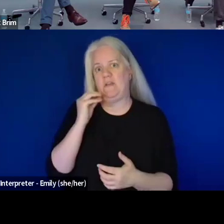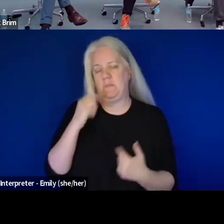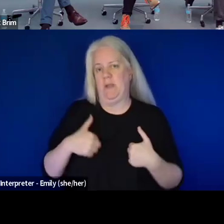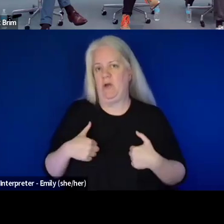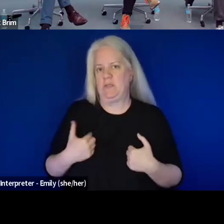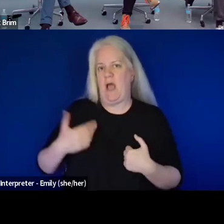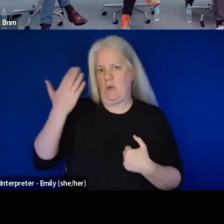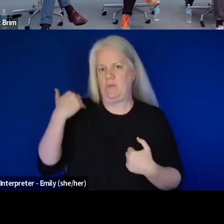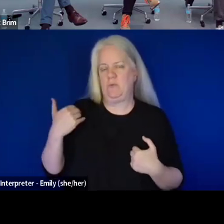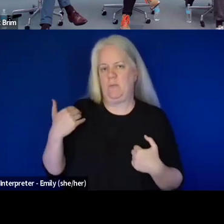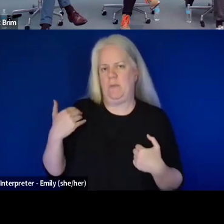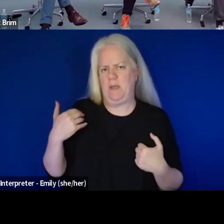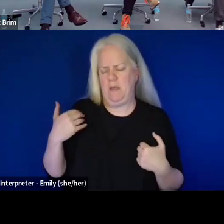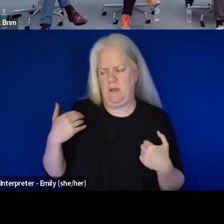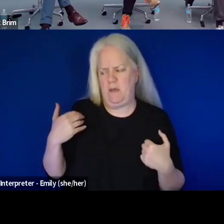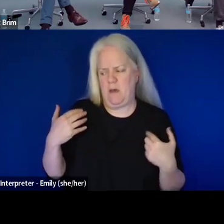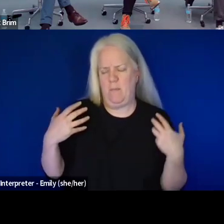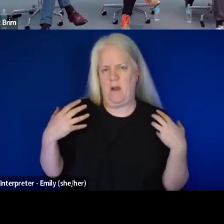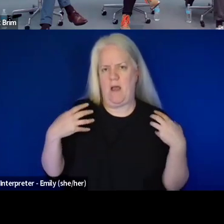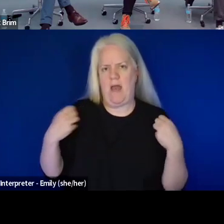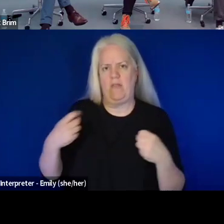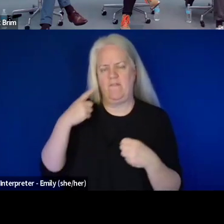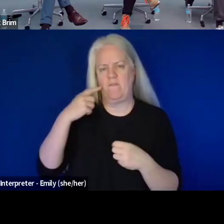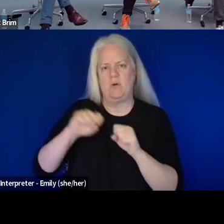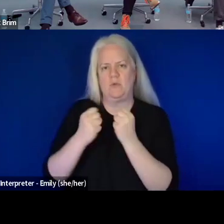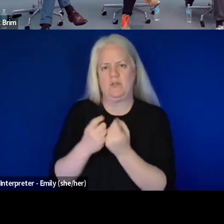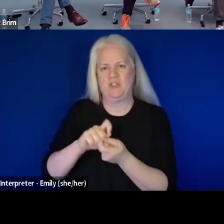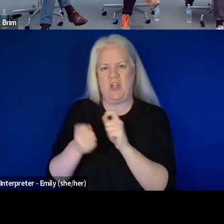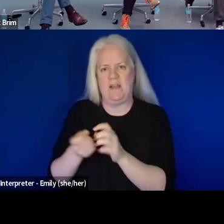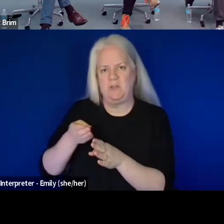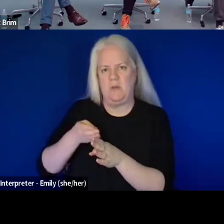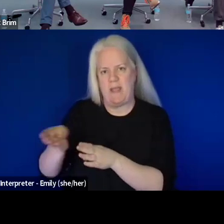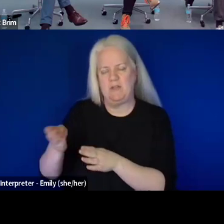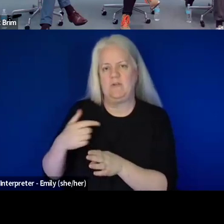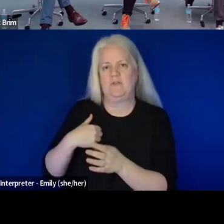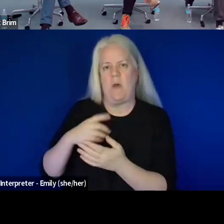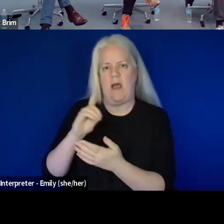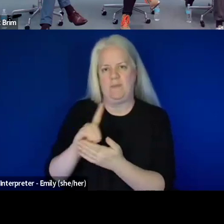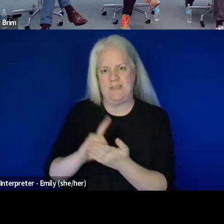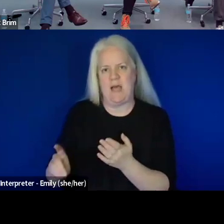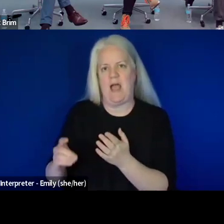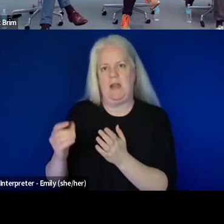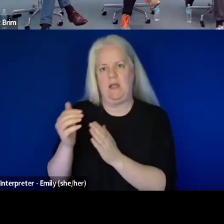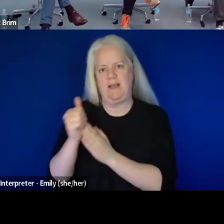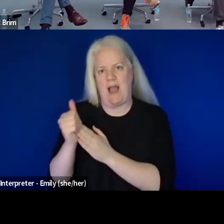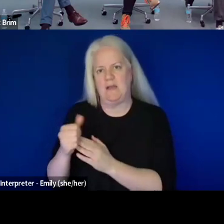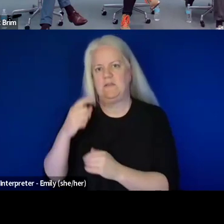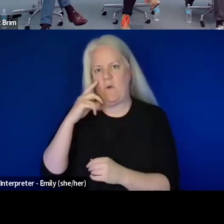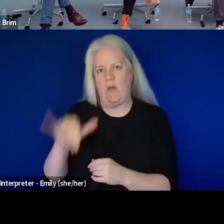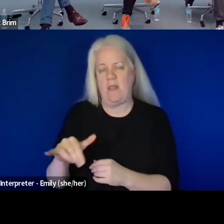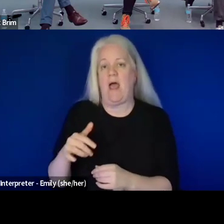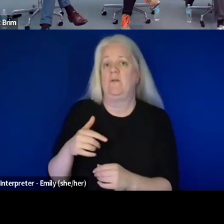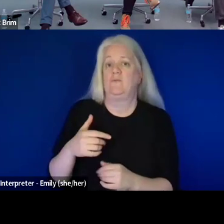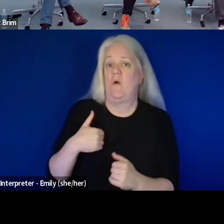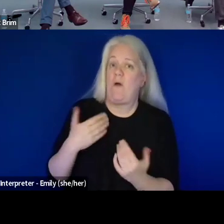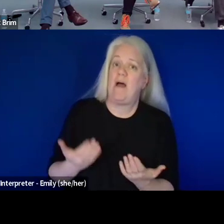was a health comms for social change major. So I have a lot of, I've been designing them for that reason. So I have suggestions in terms of